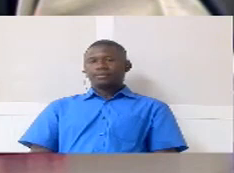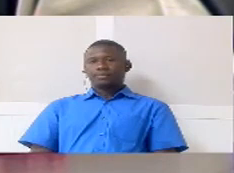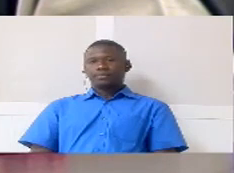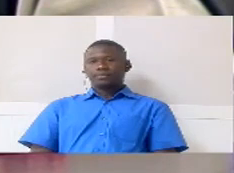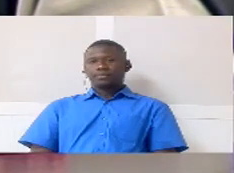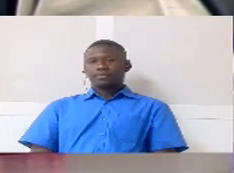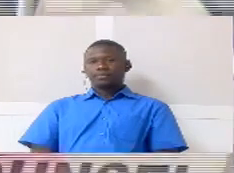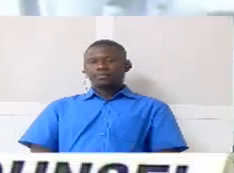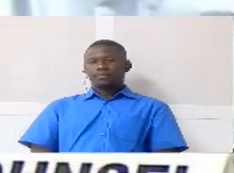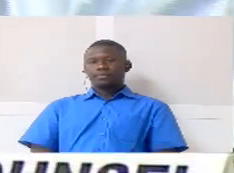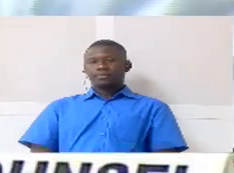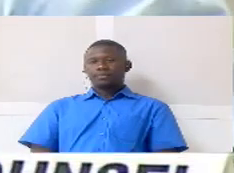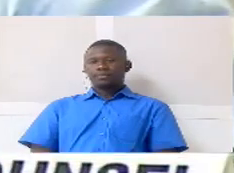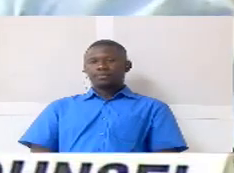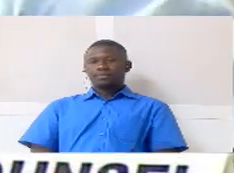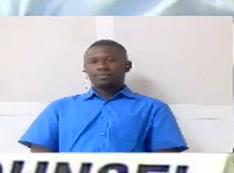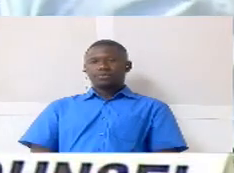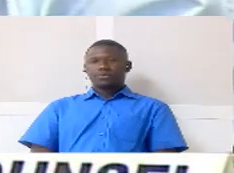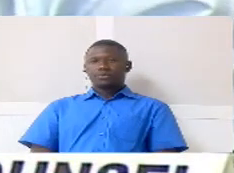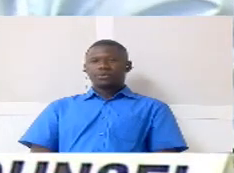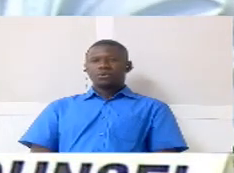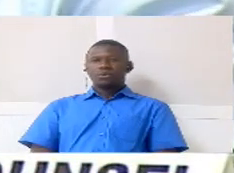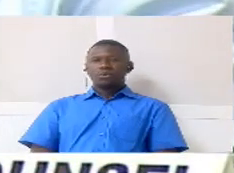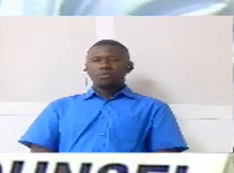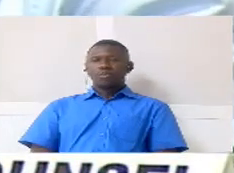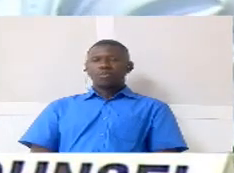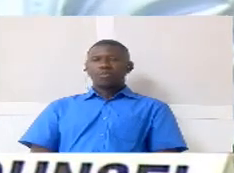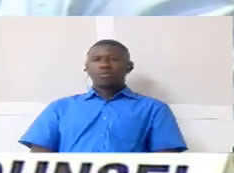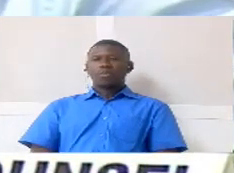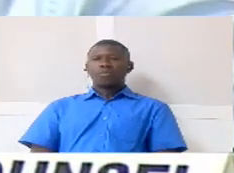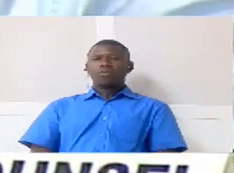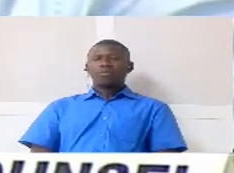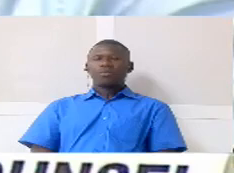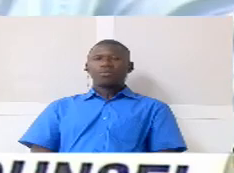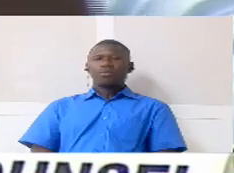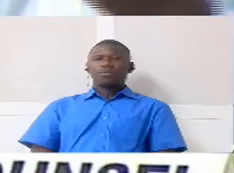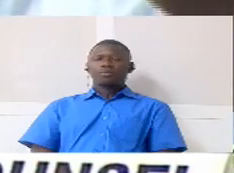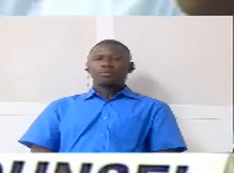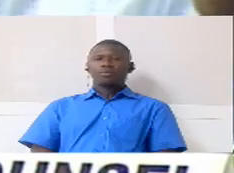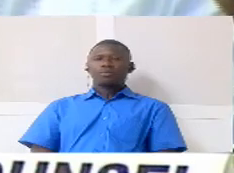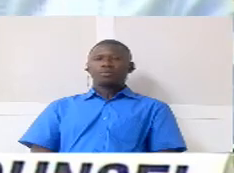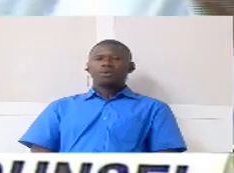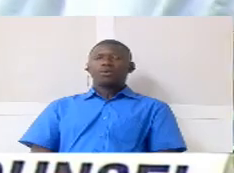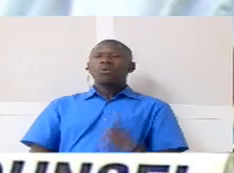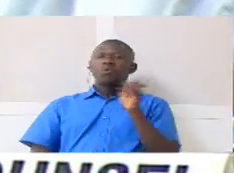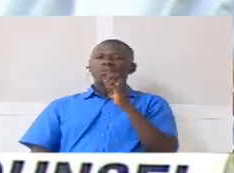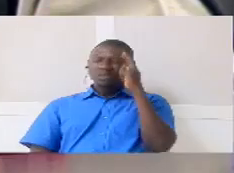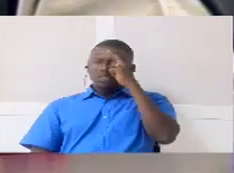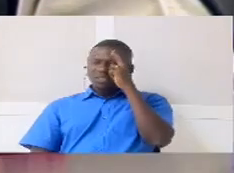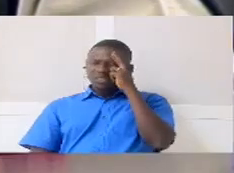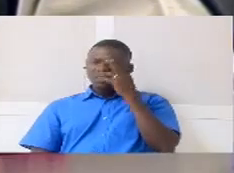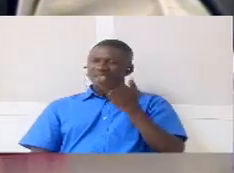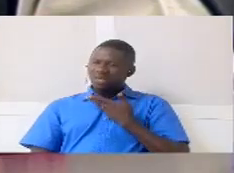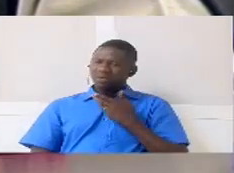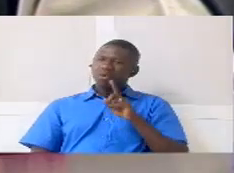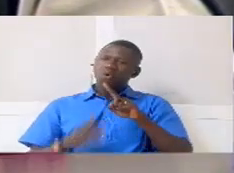well-wishers. What was his reason for doing that? What what connection does that have with the person you brought